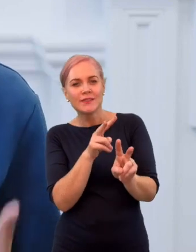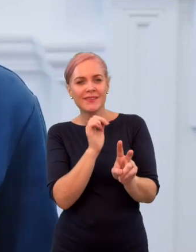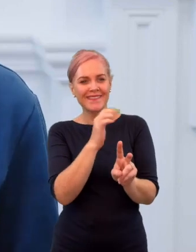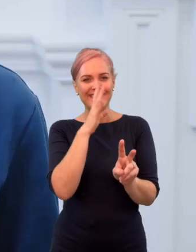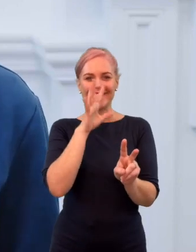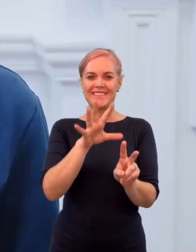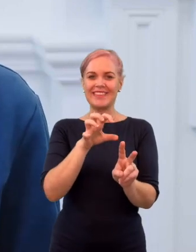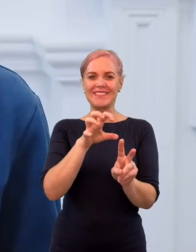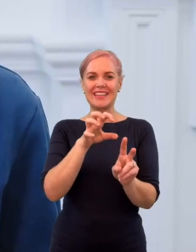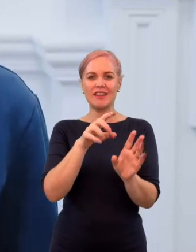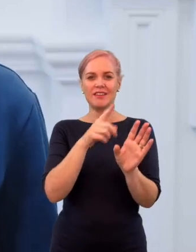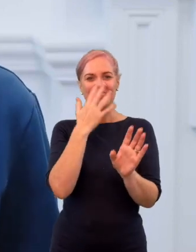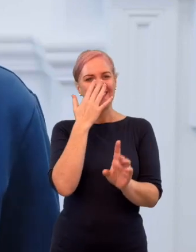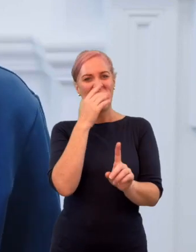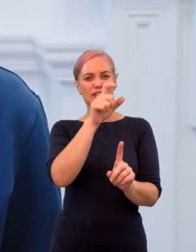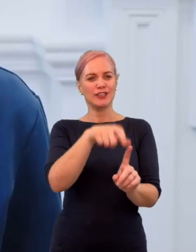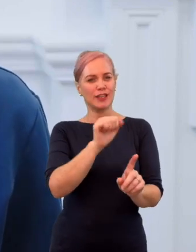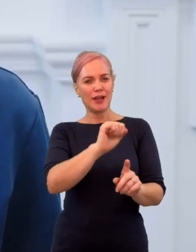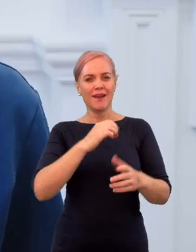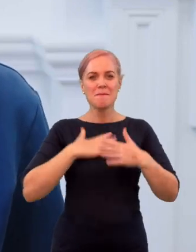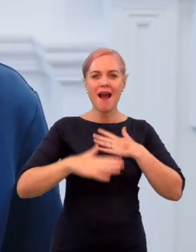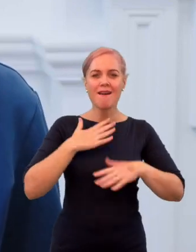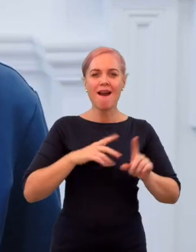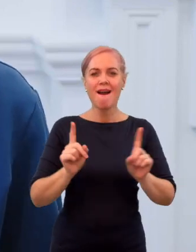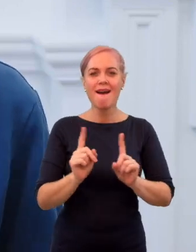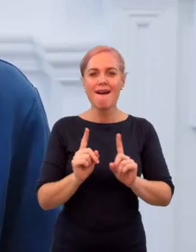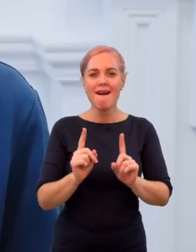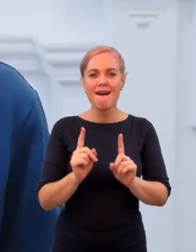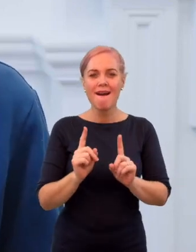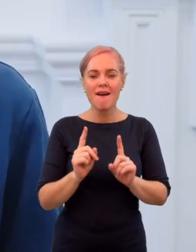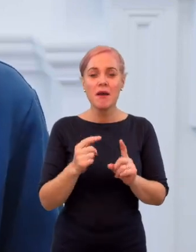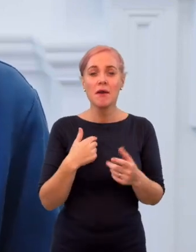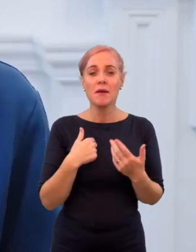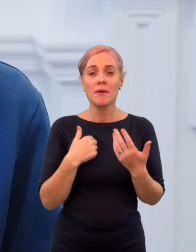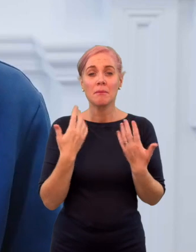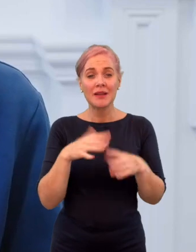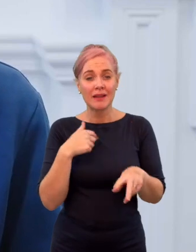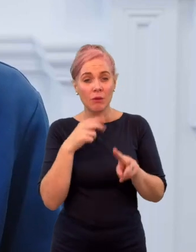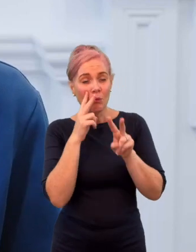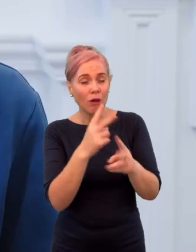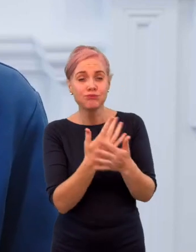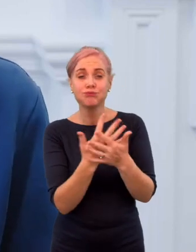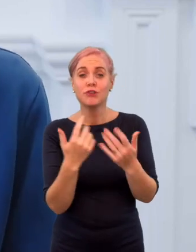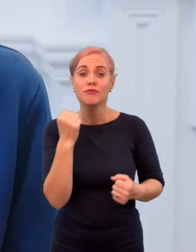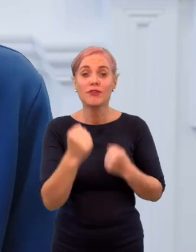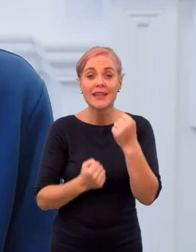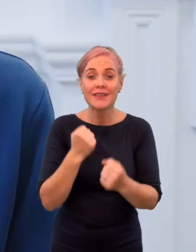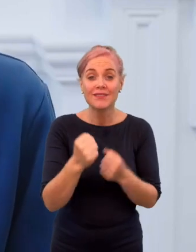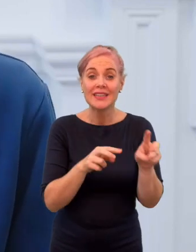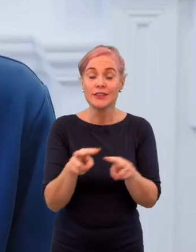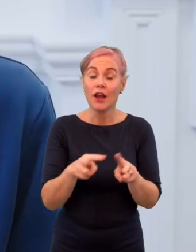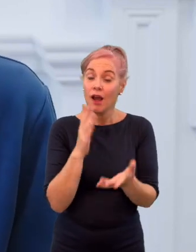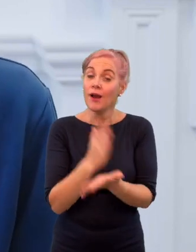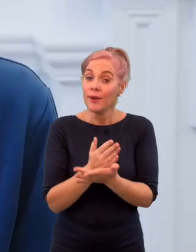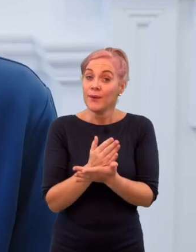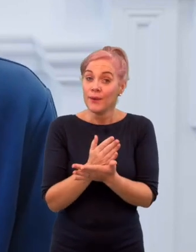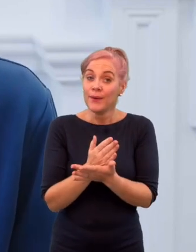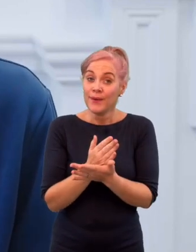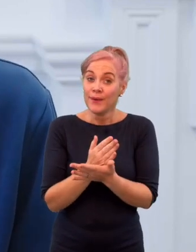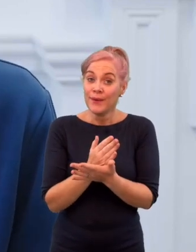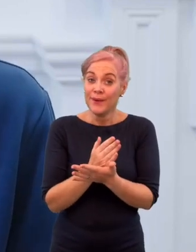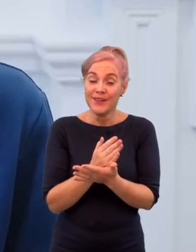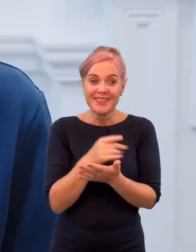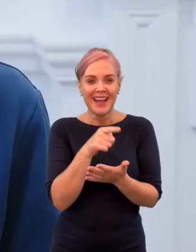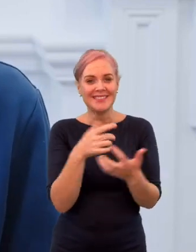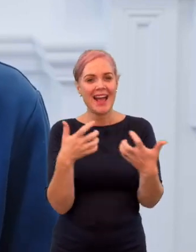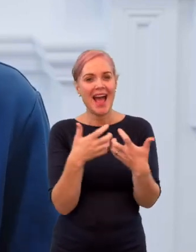the mannerisms of a 15-year-old teenager. And also I actually watched a lot of running